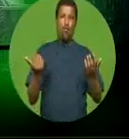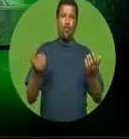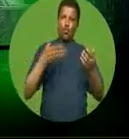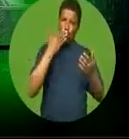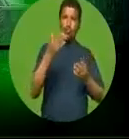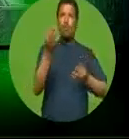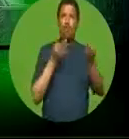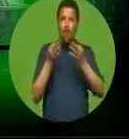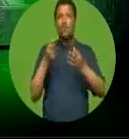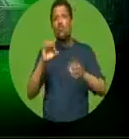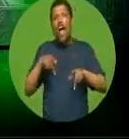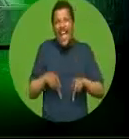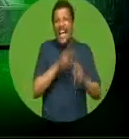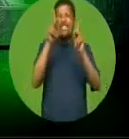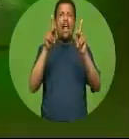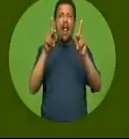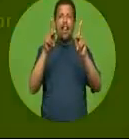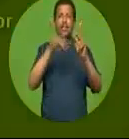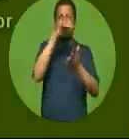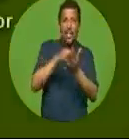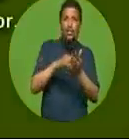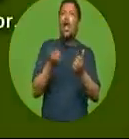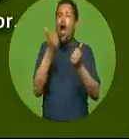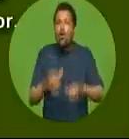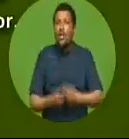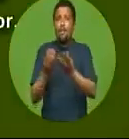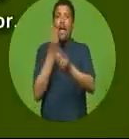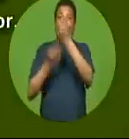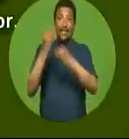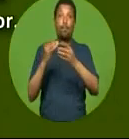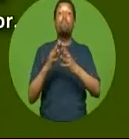market to the manufacturing sector.